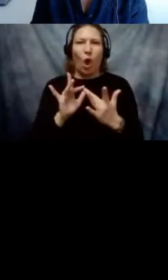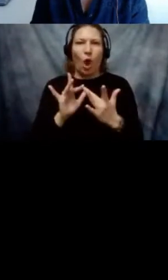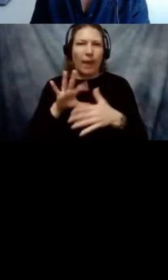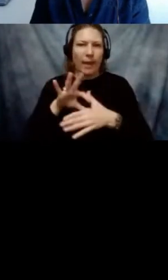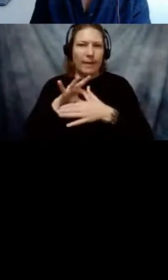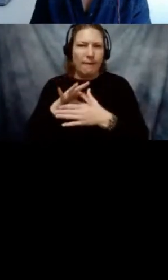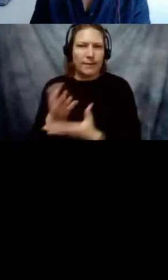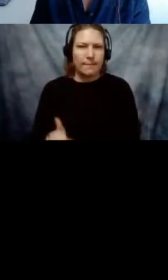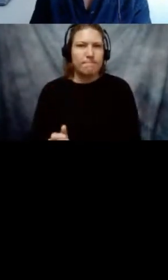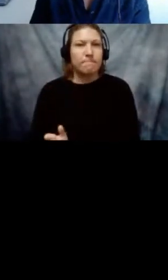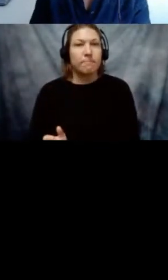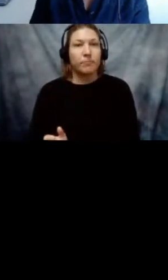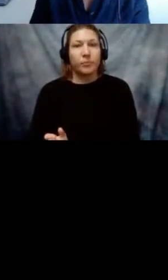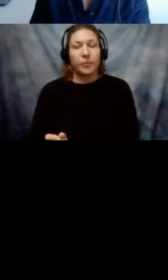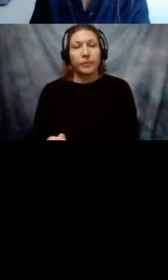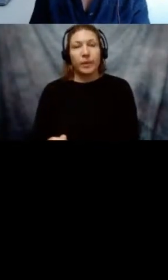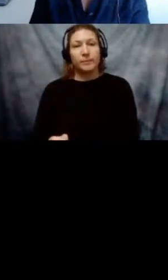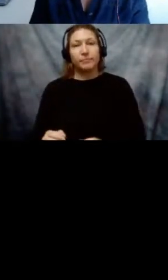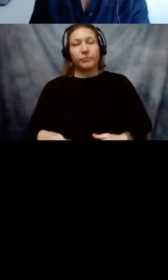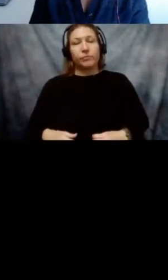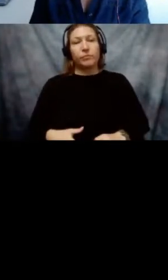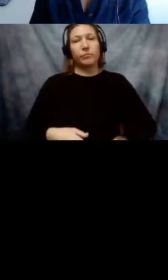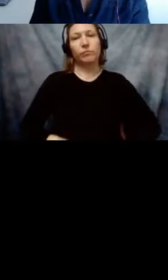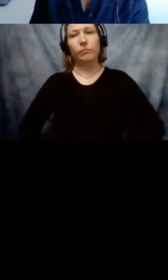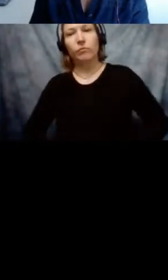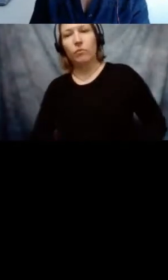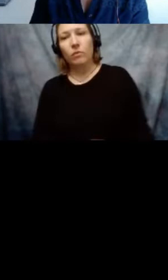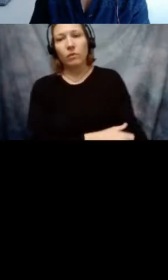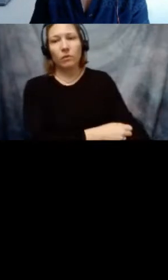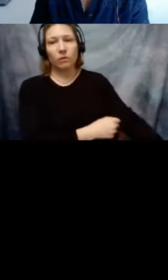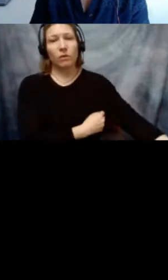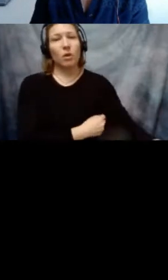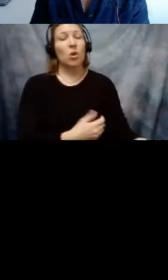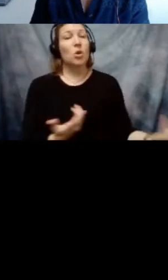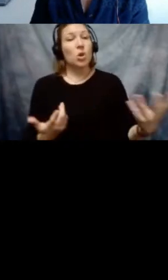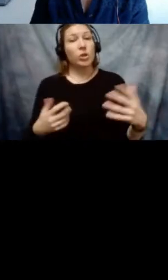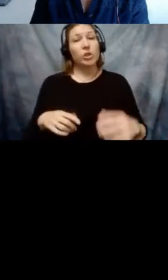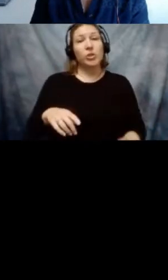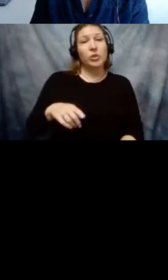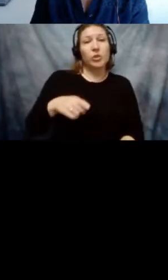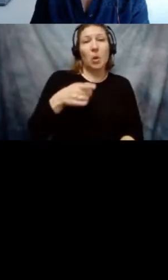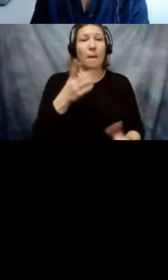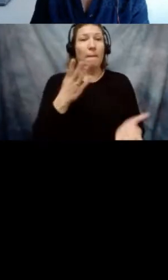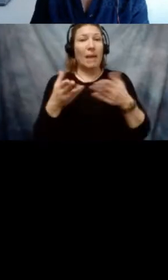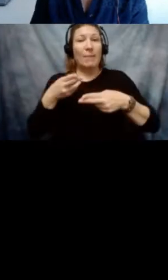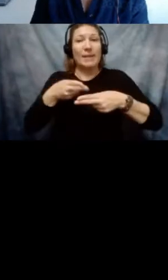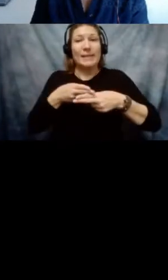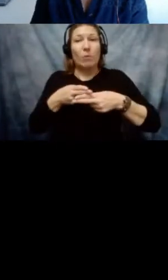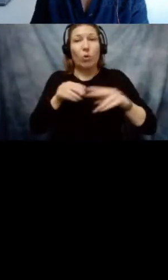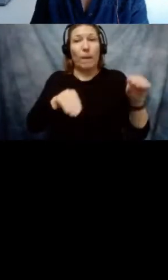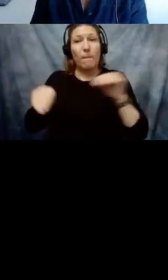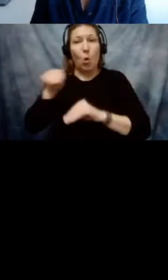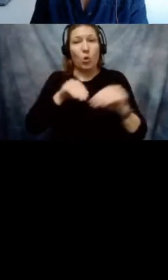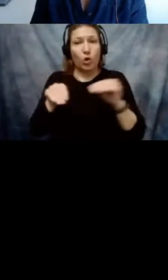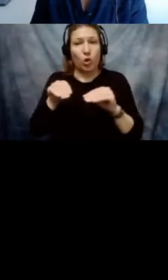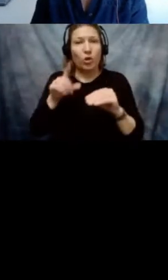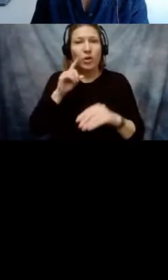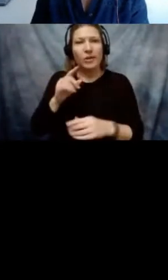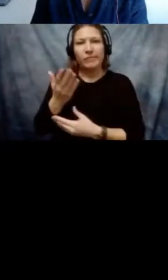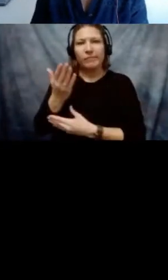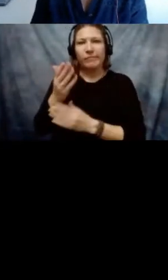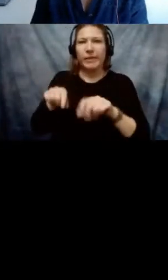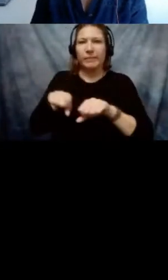So the picture on the screen might give you a clue as to a temporary motor impairment. So we have a motor impairment due to an injured hand